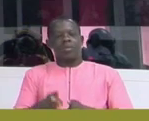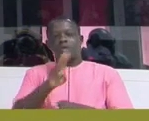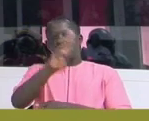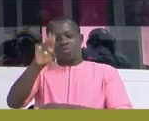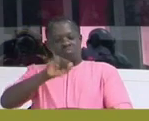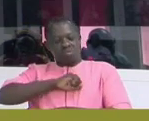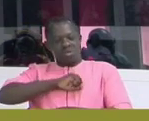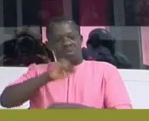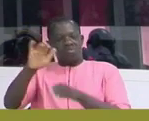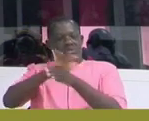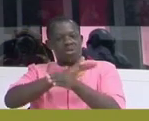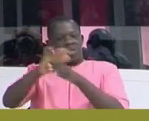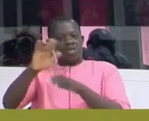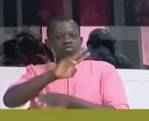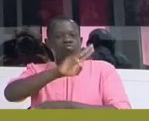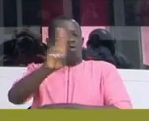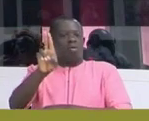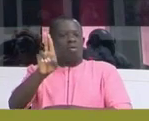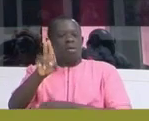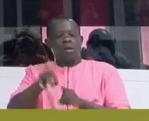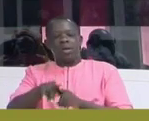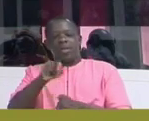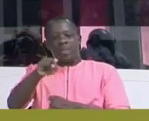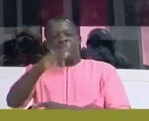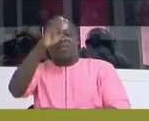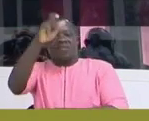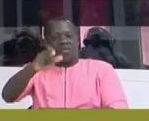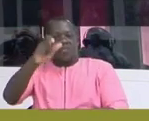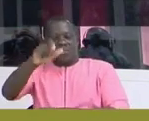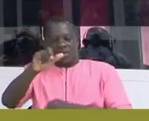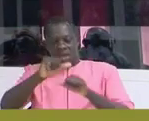Correct. No, that was not our business.